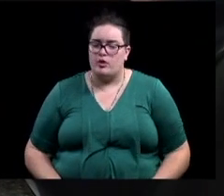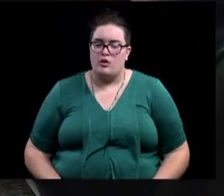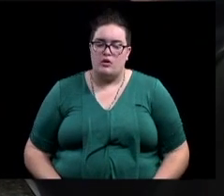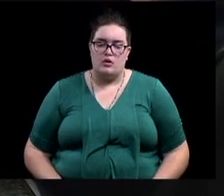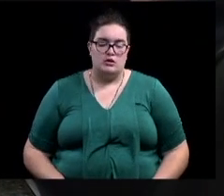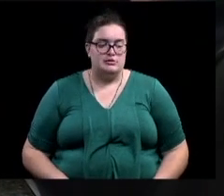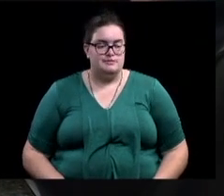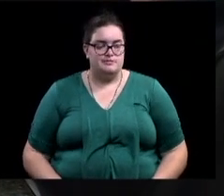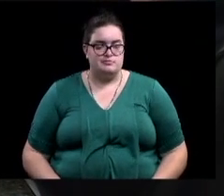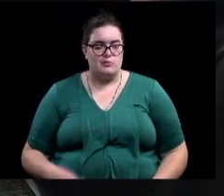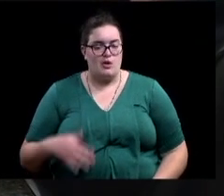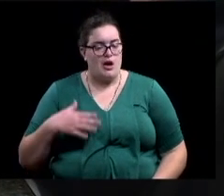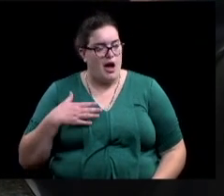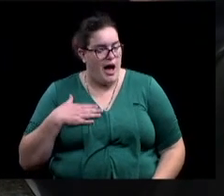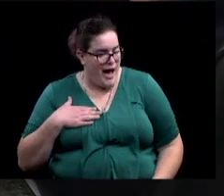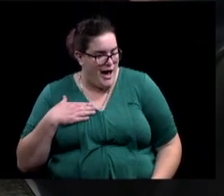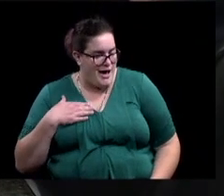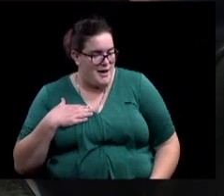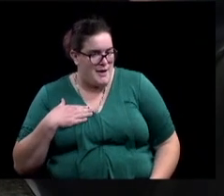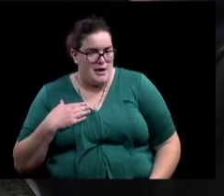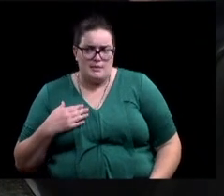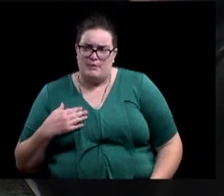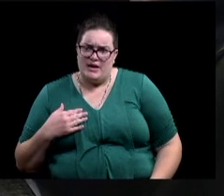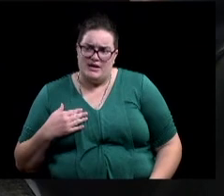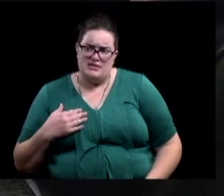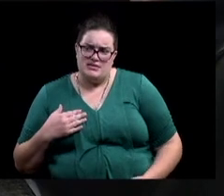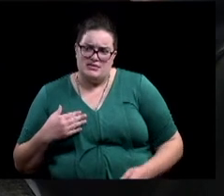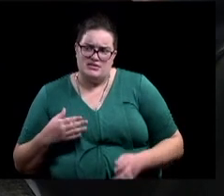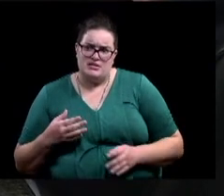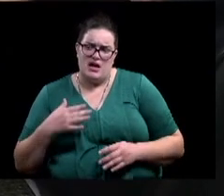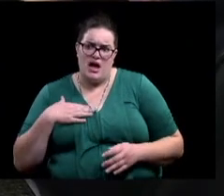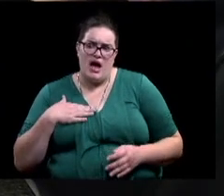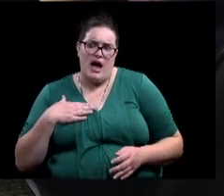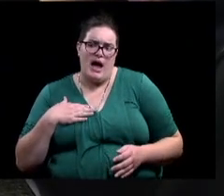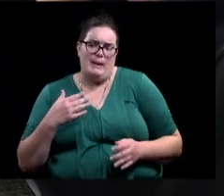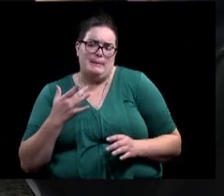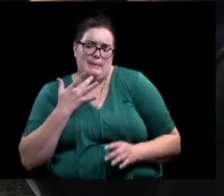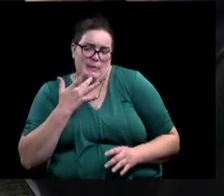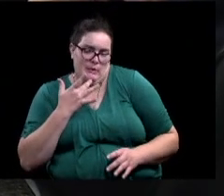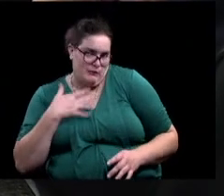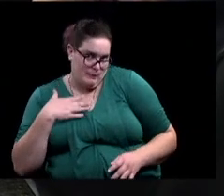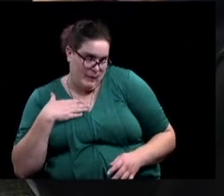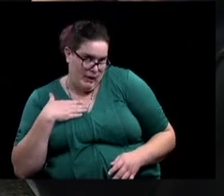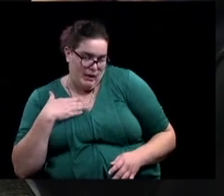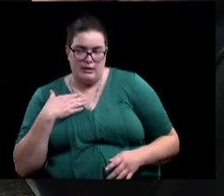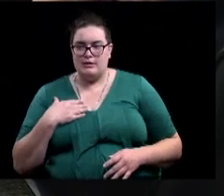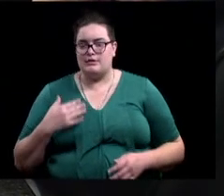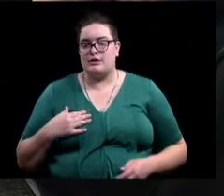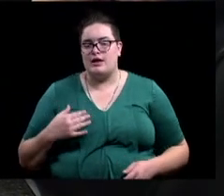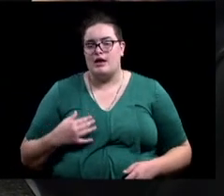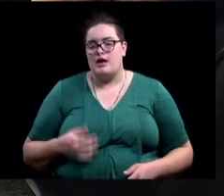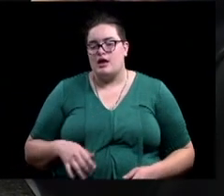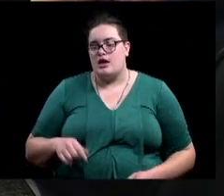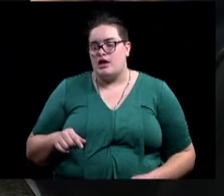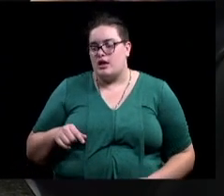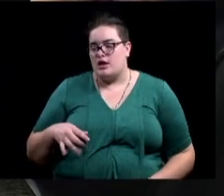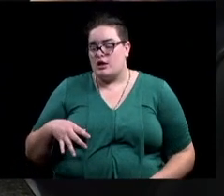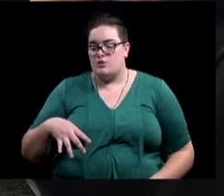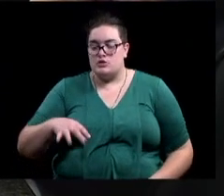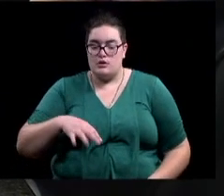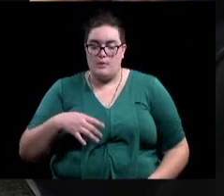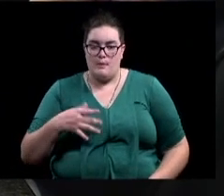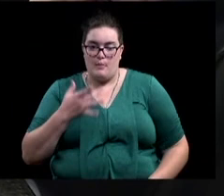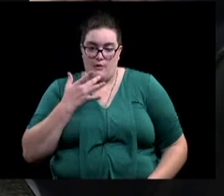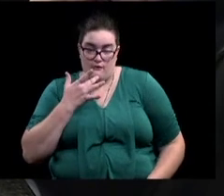fantastic, actually. And it was adopted by the officers in a fantastic way. Some of the things that I